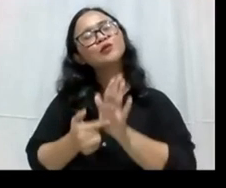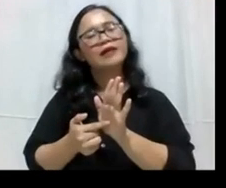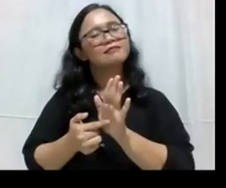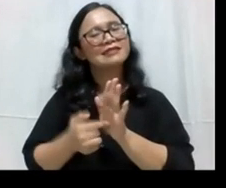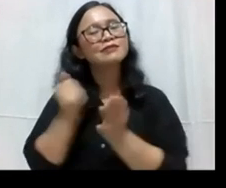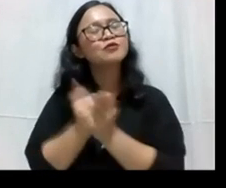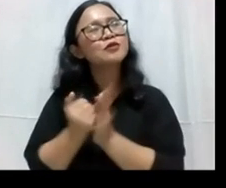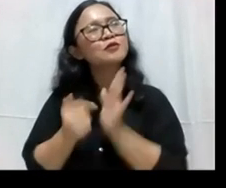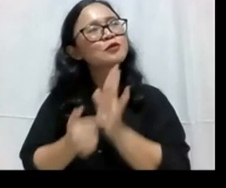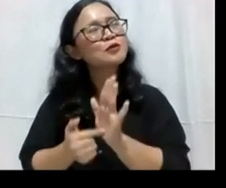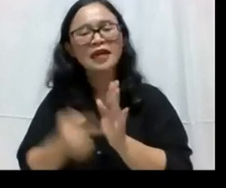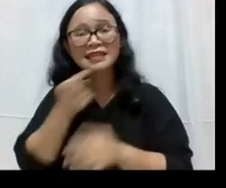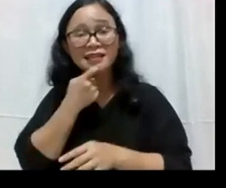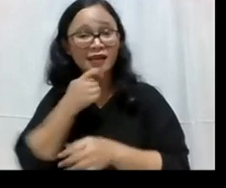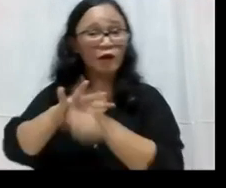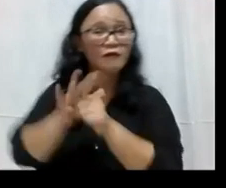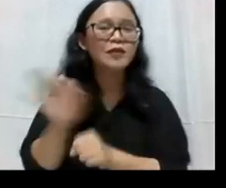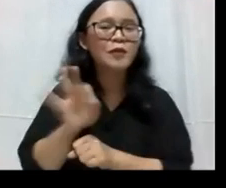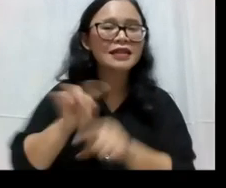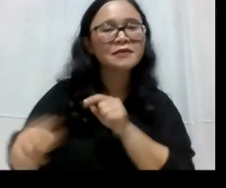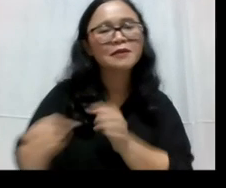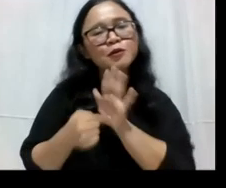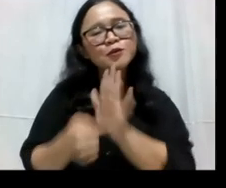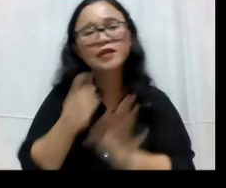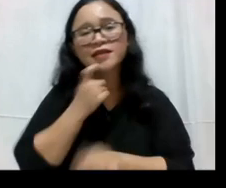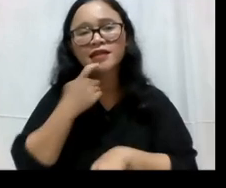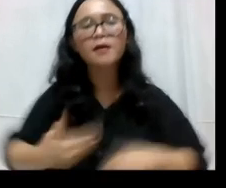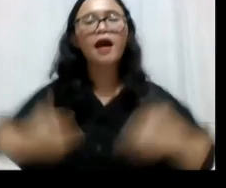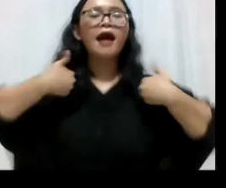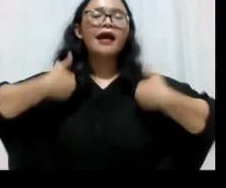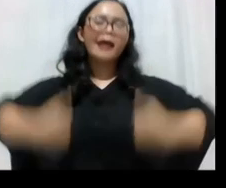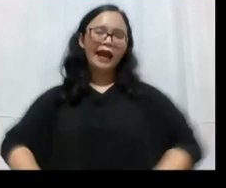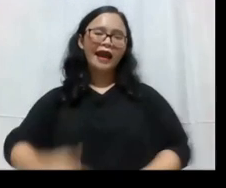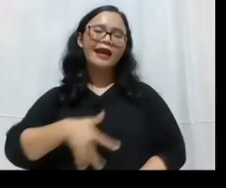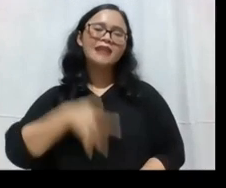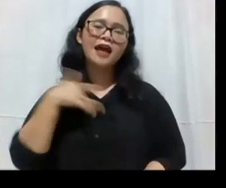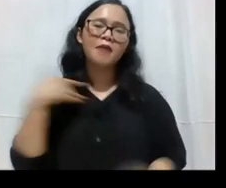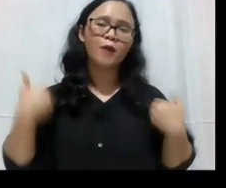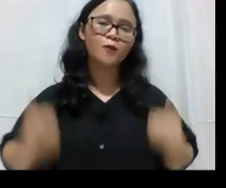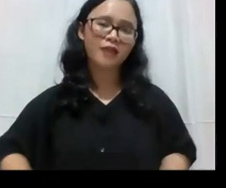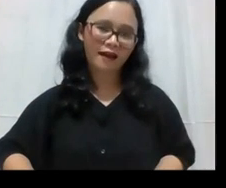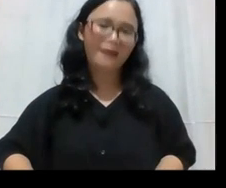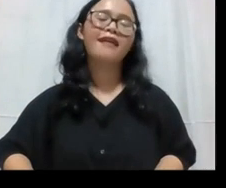how long we will continue filming. Are we gonna continue filming the recovery of Wuhan